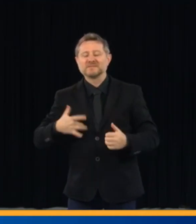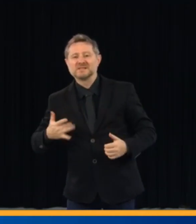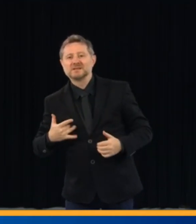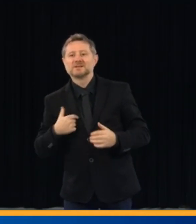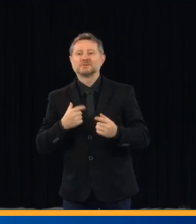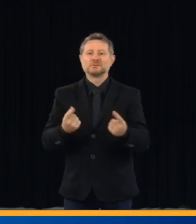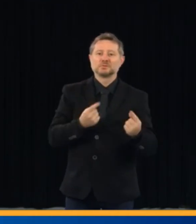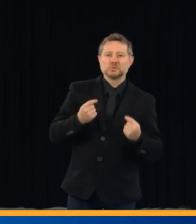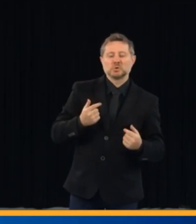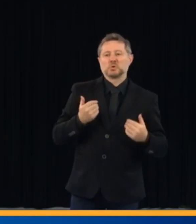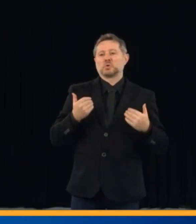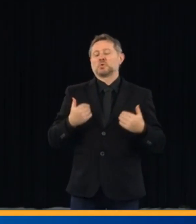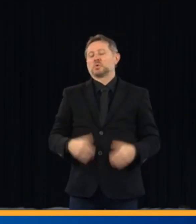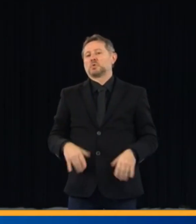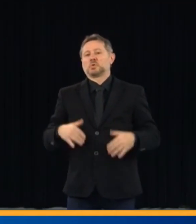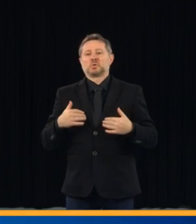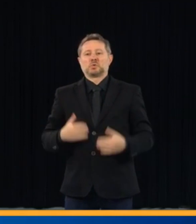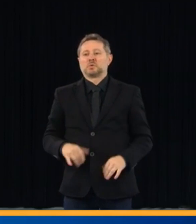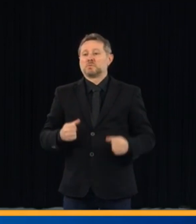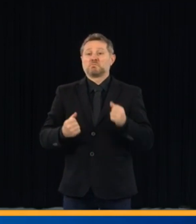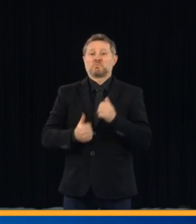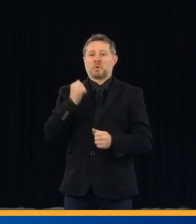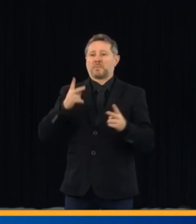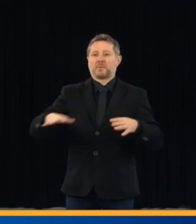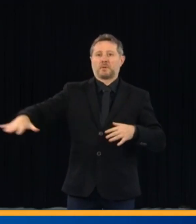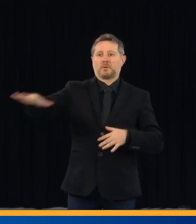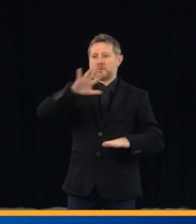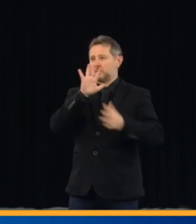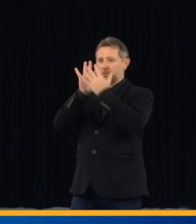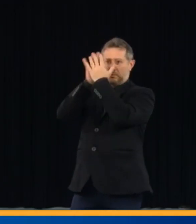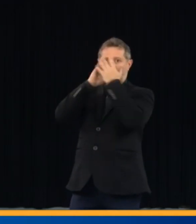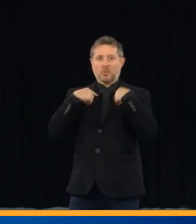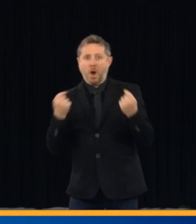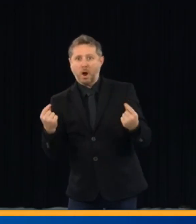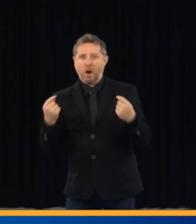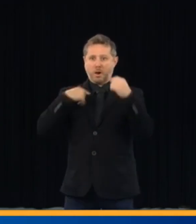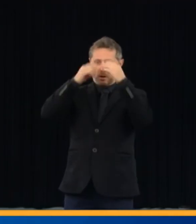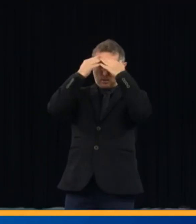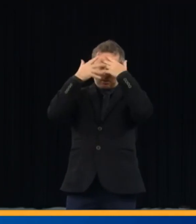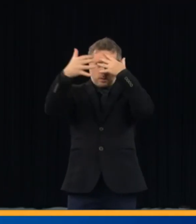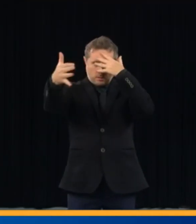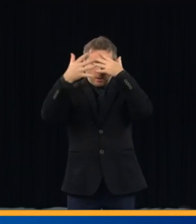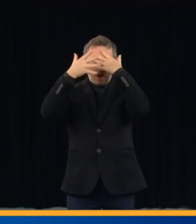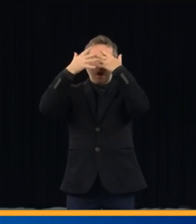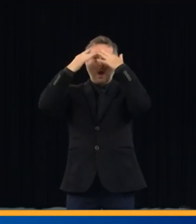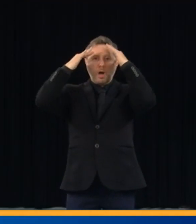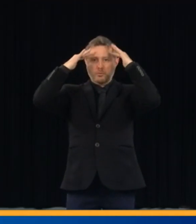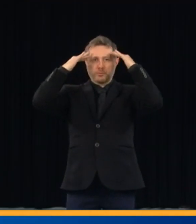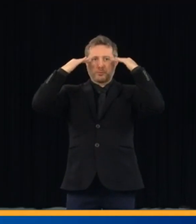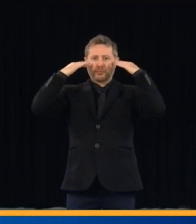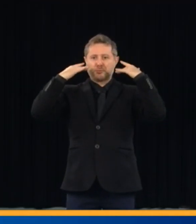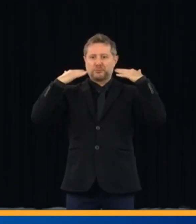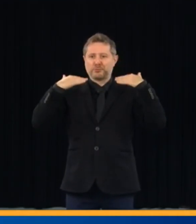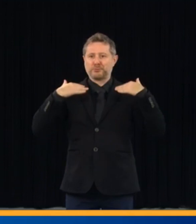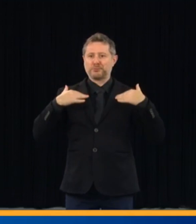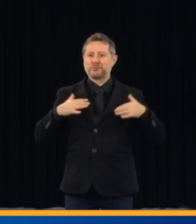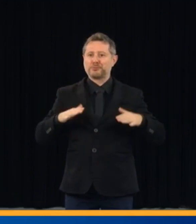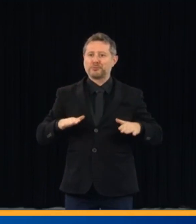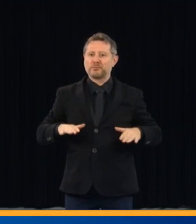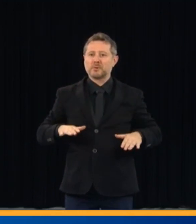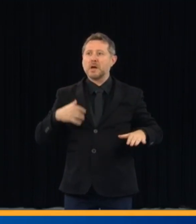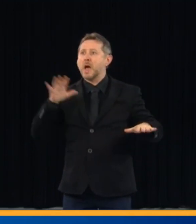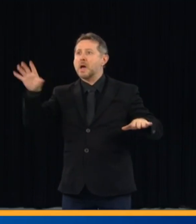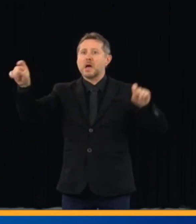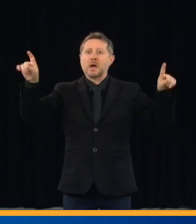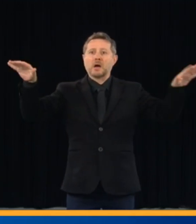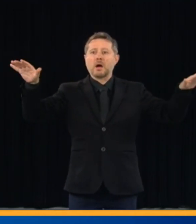really it demystifies this. It takes a lot of the unknown out of the equation. And I